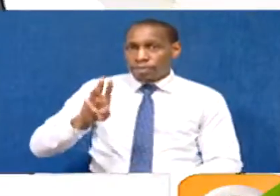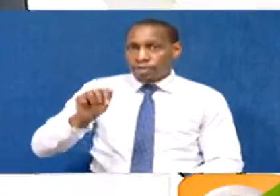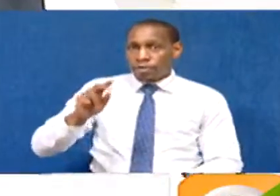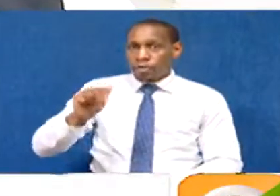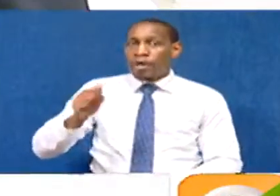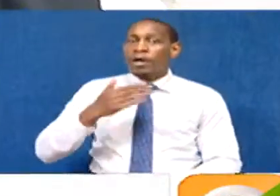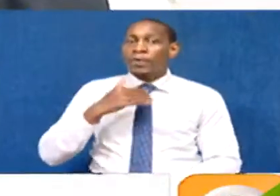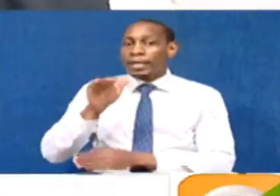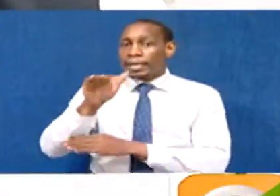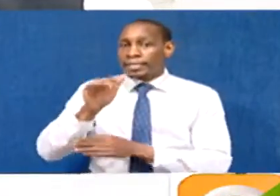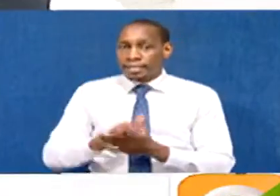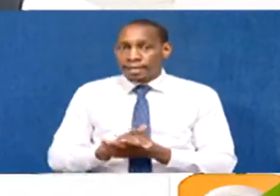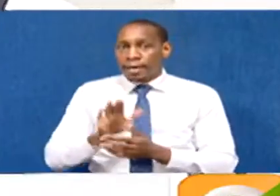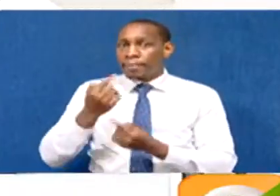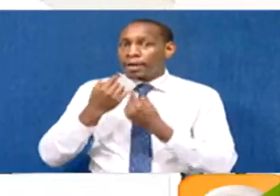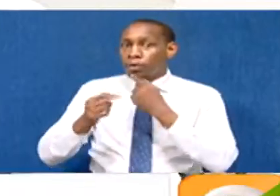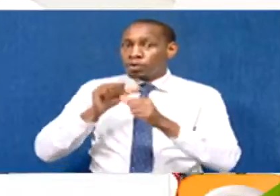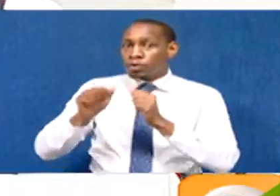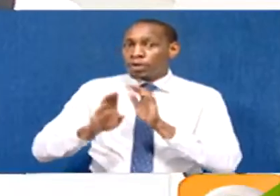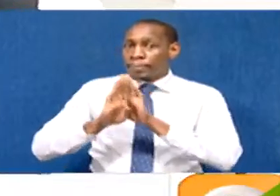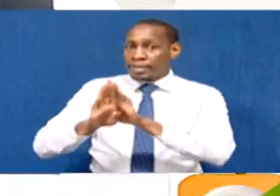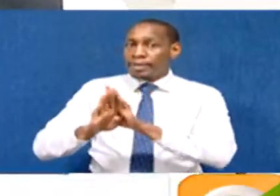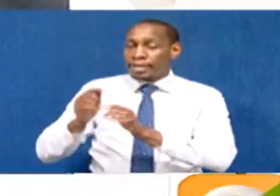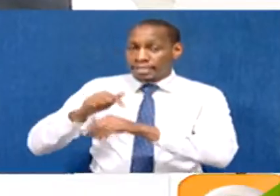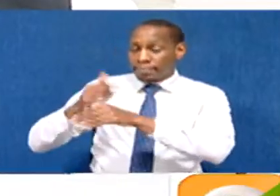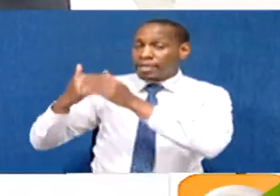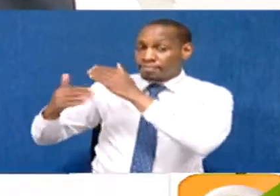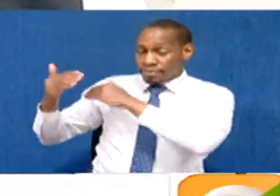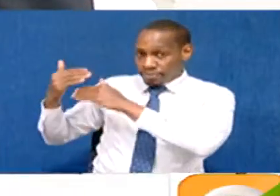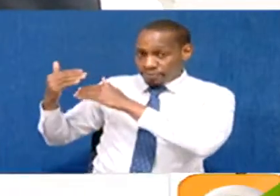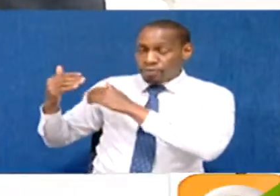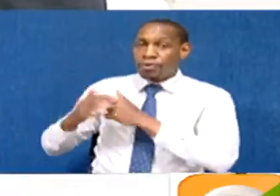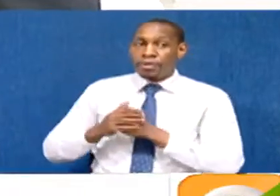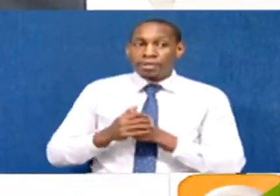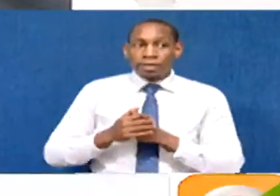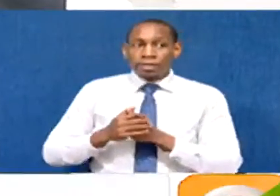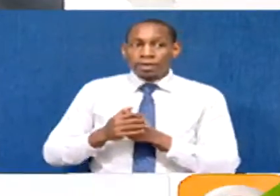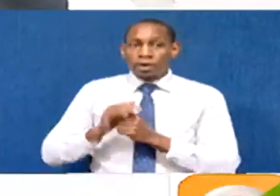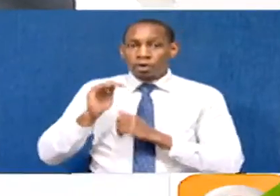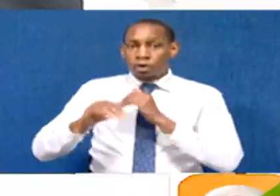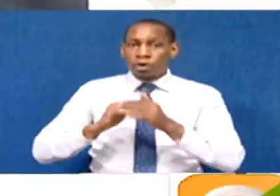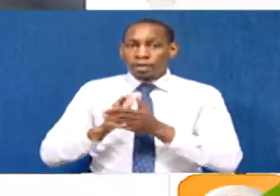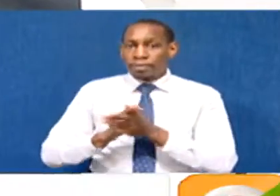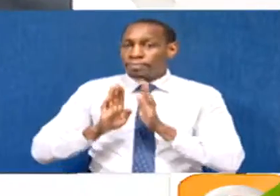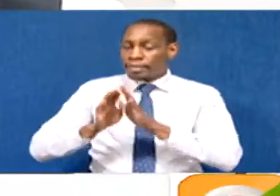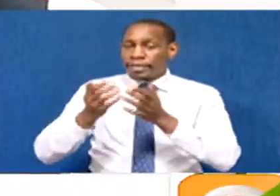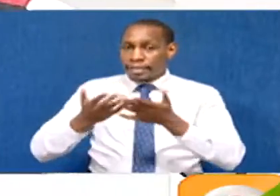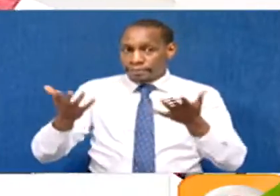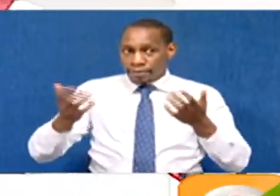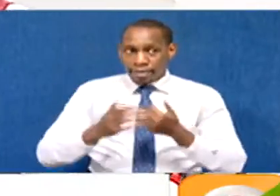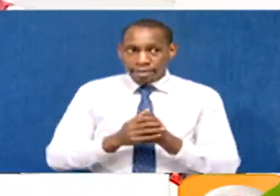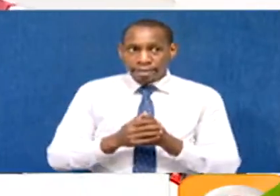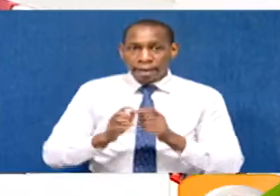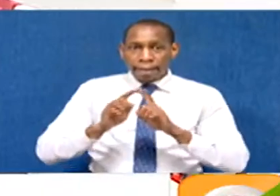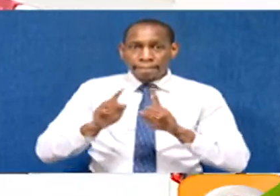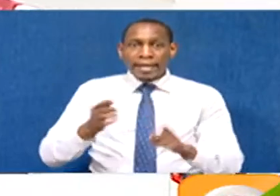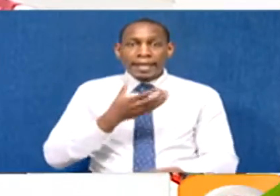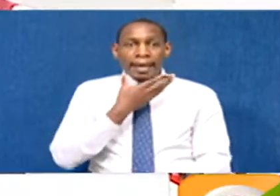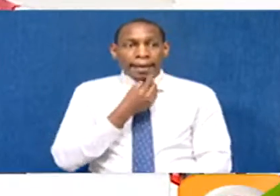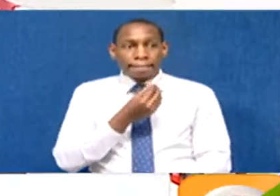this. Yeah. Someone was saying, look, you talked about betrayal in the beginning. Yeah. Oh, betrayers and everywhere. When